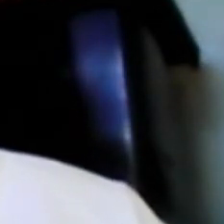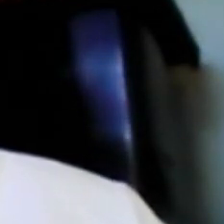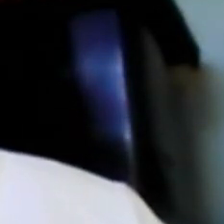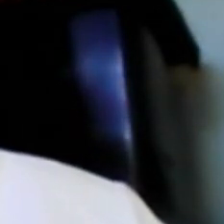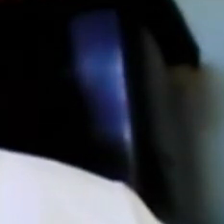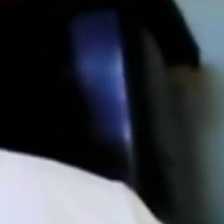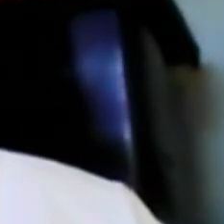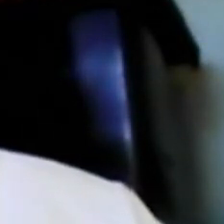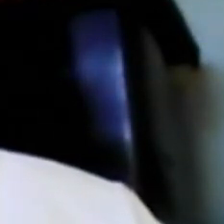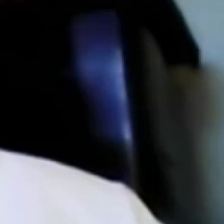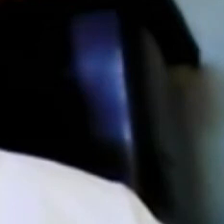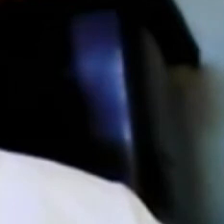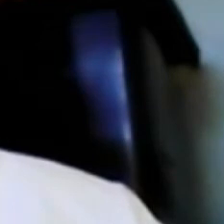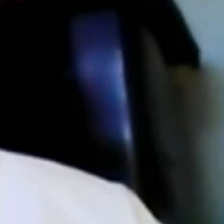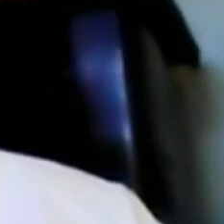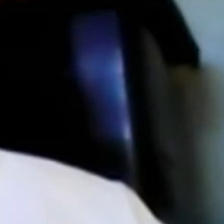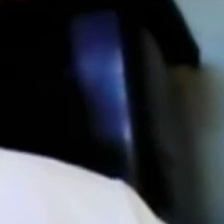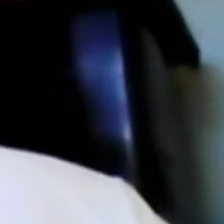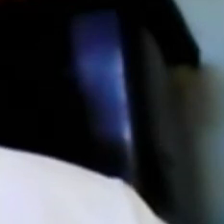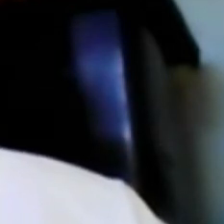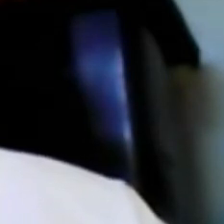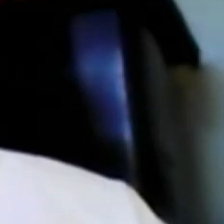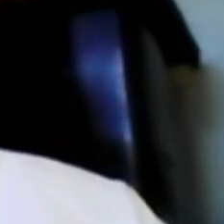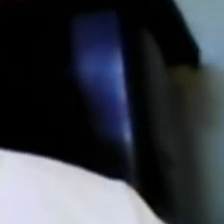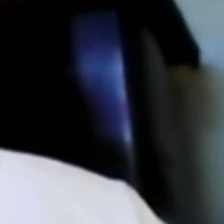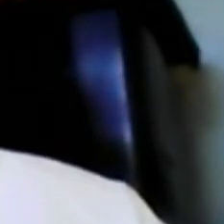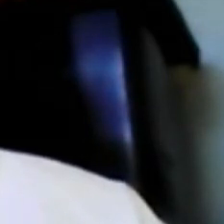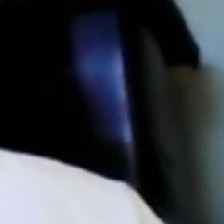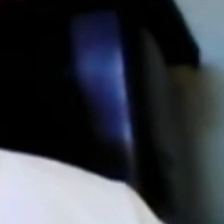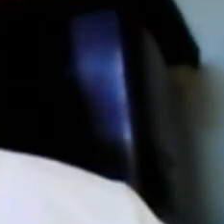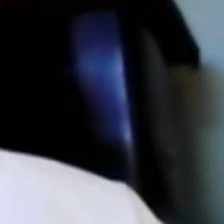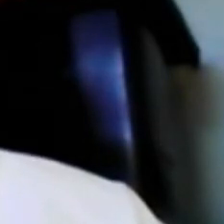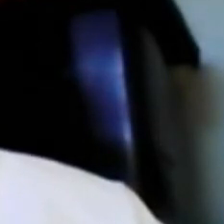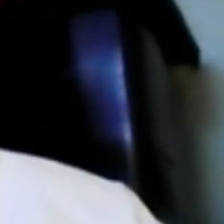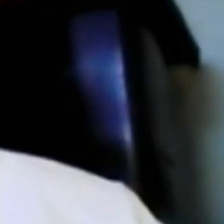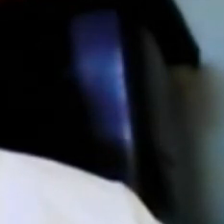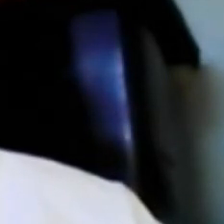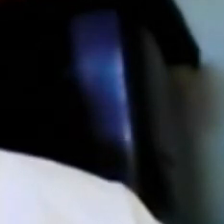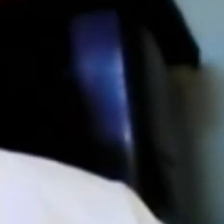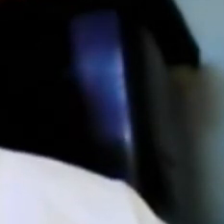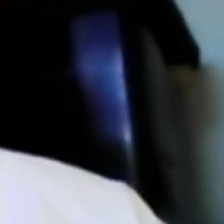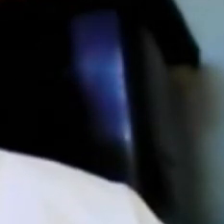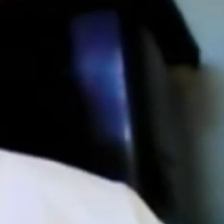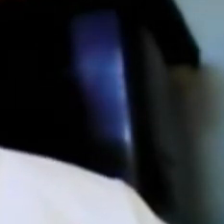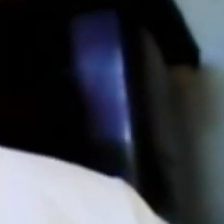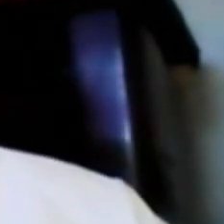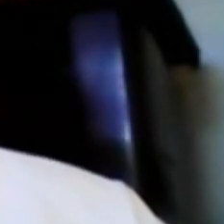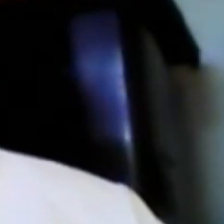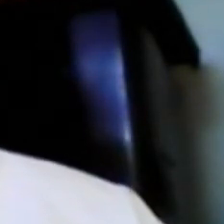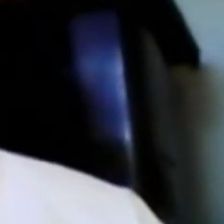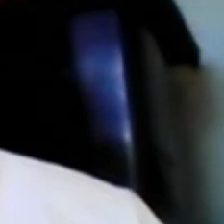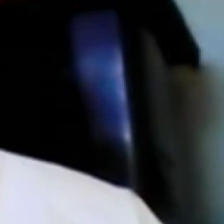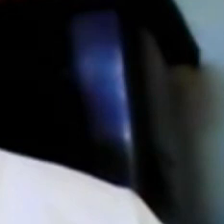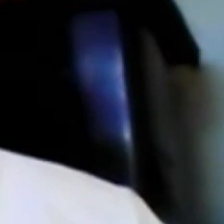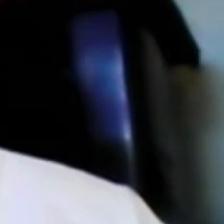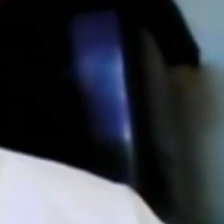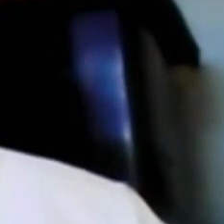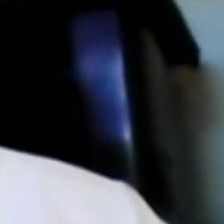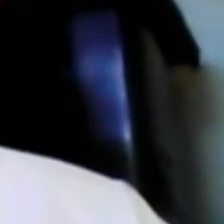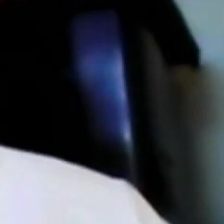procurement of aircraft and equipment to 35 Squadron for maritime patrols and responses. I thank